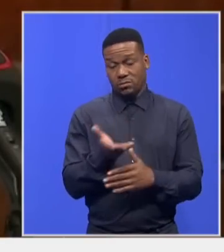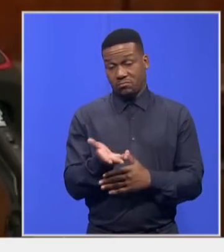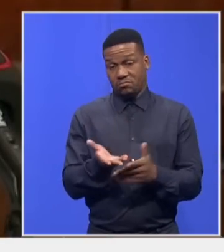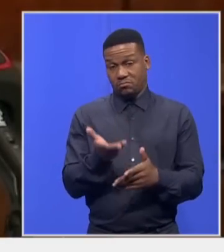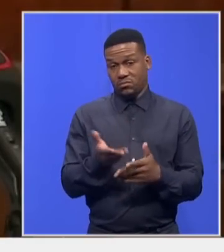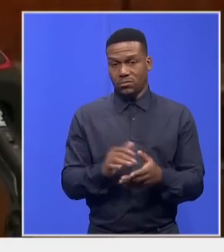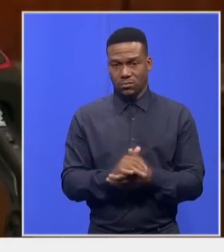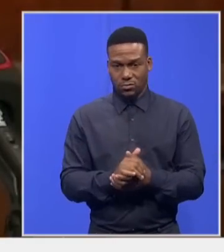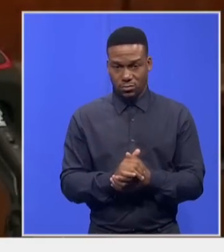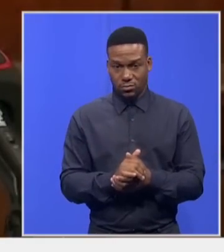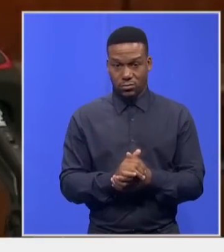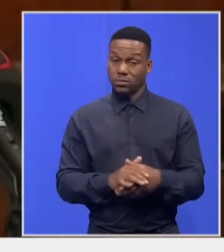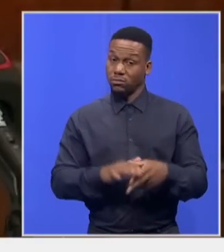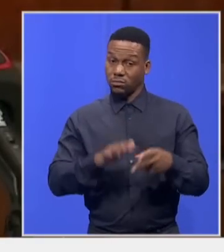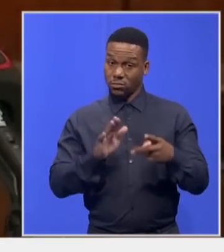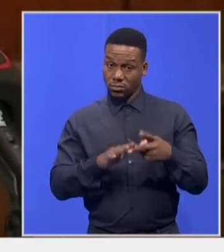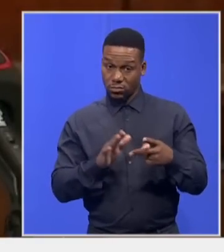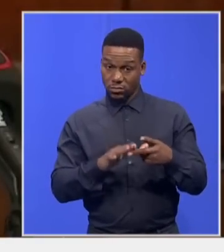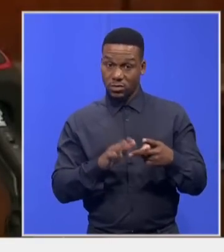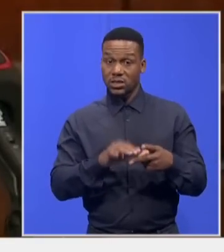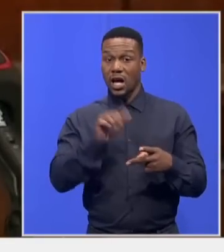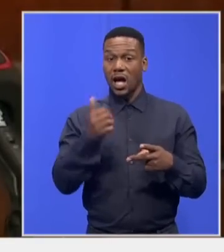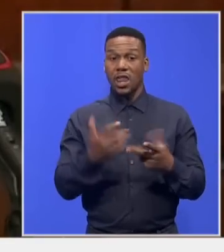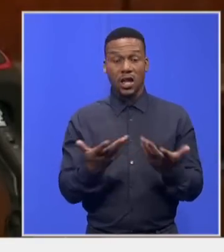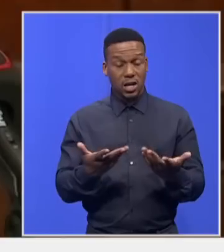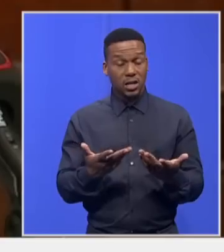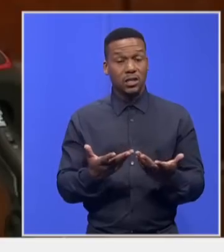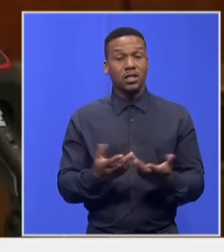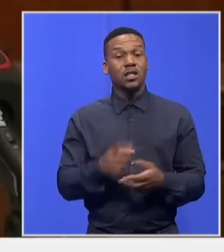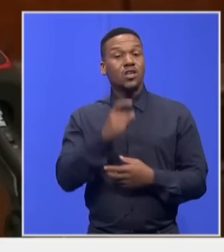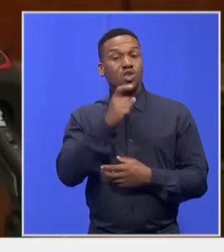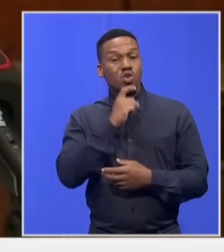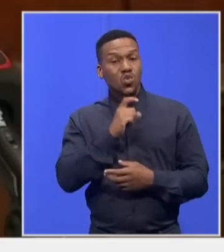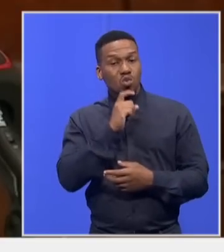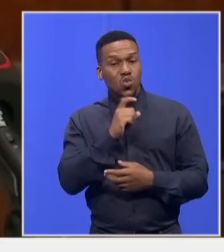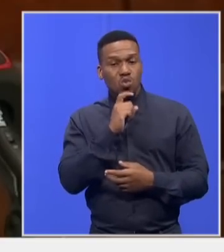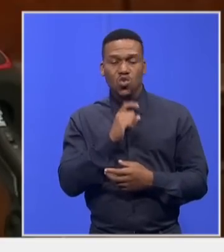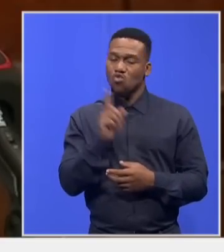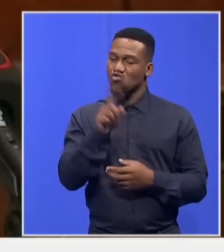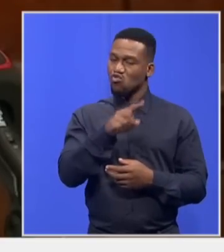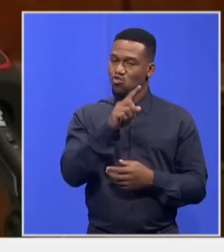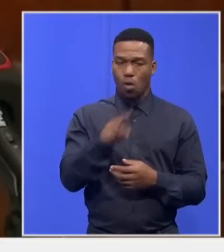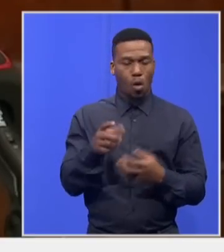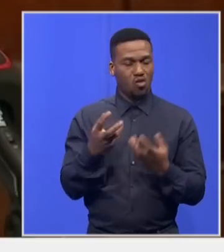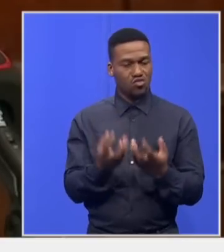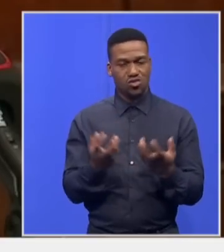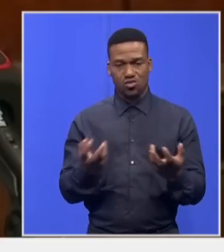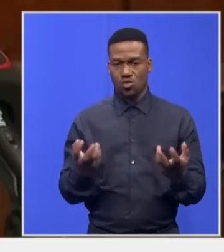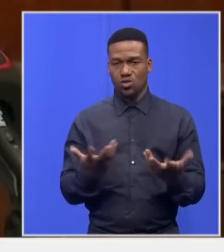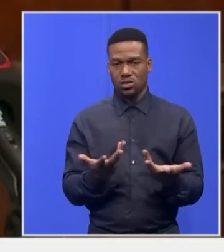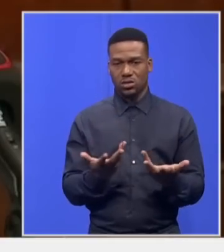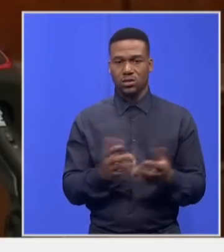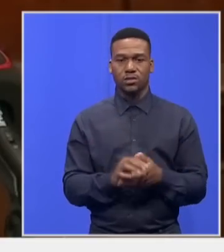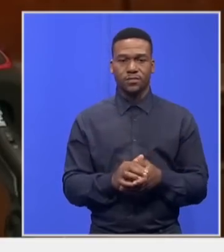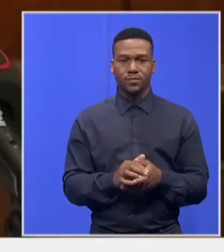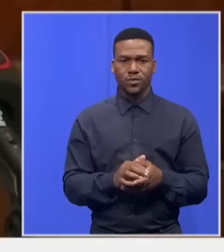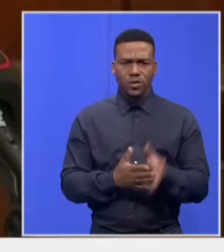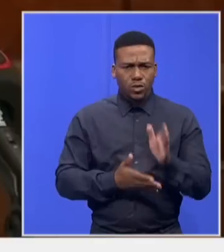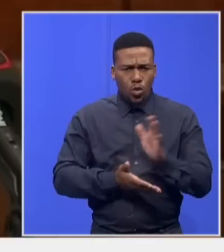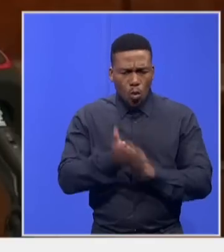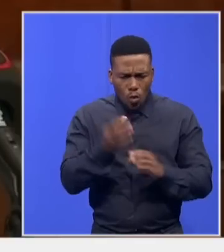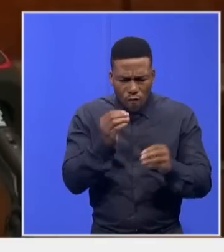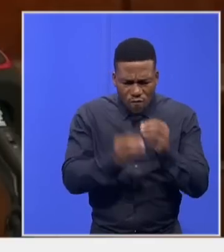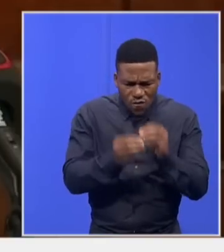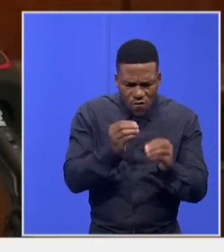a wide use of wrong material. So as the unit goes out of operation, as they are trying to fix it, they determine